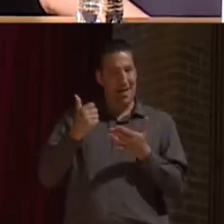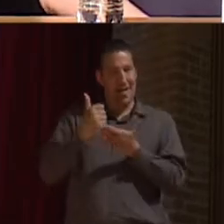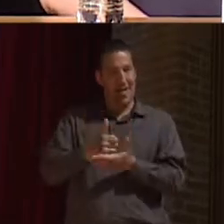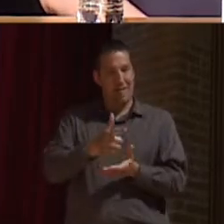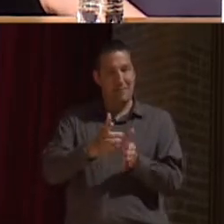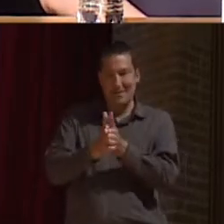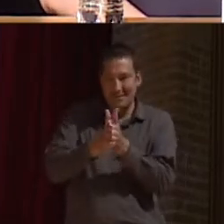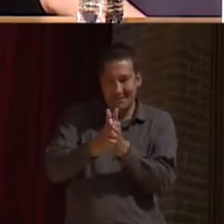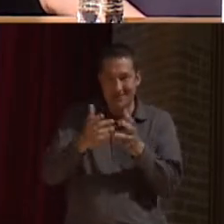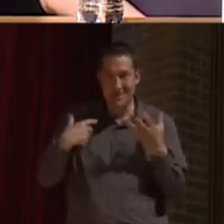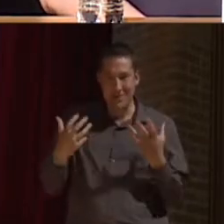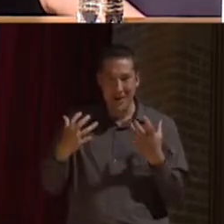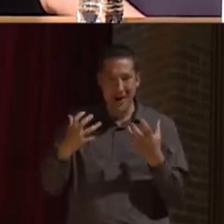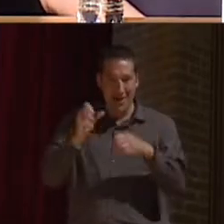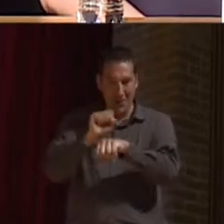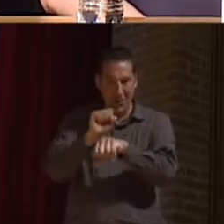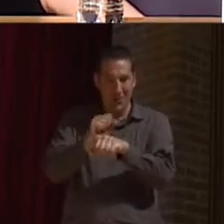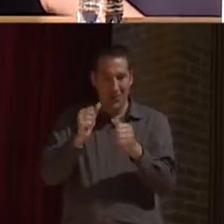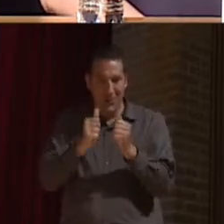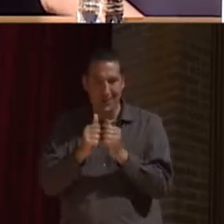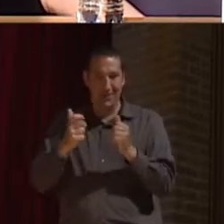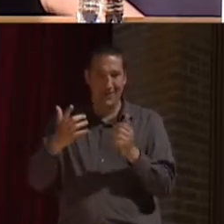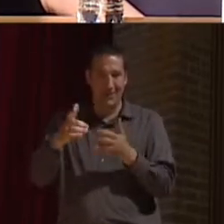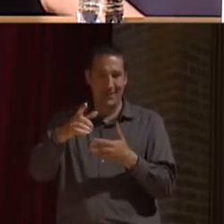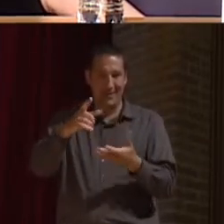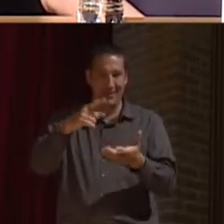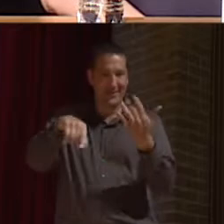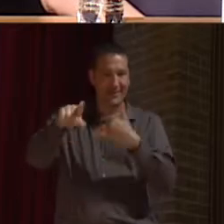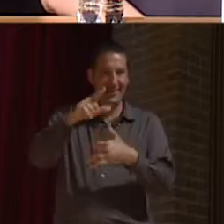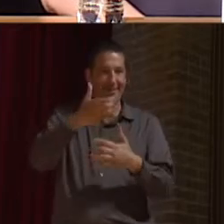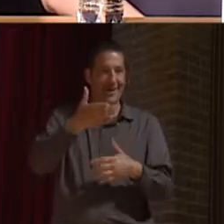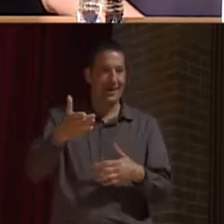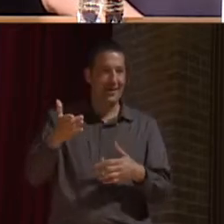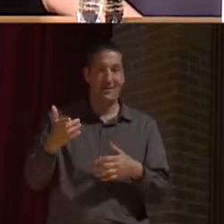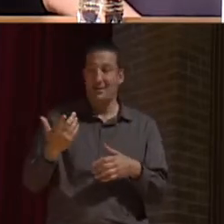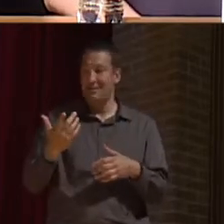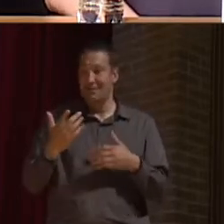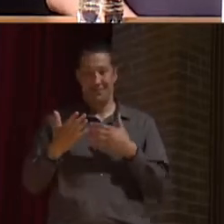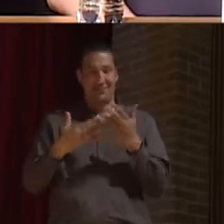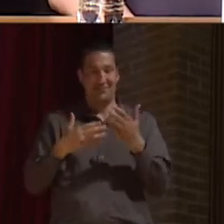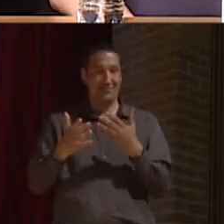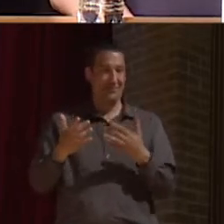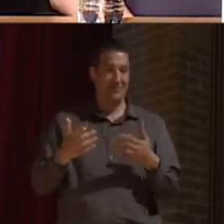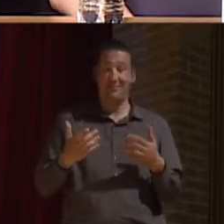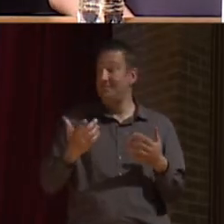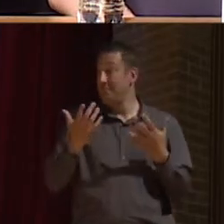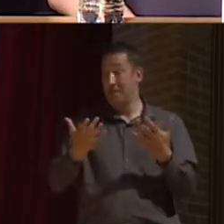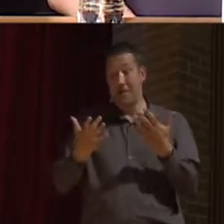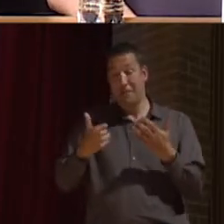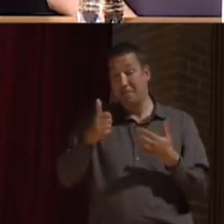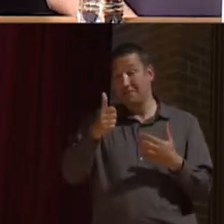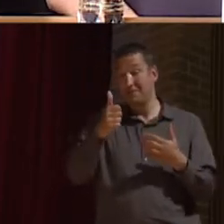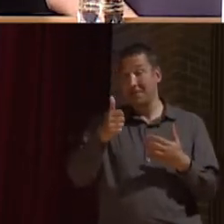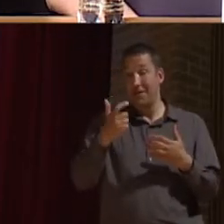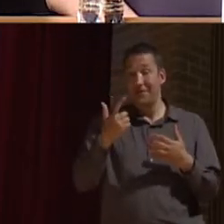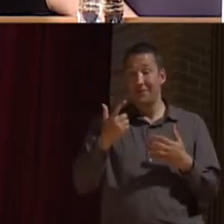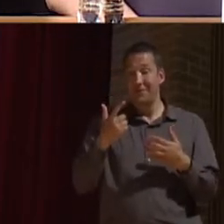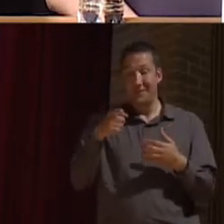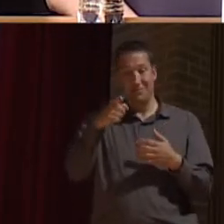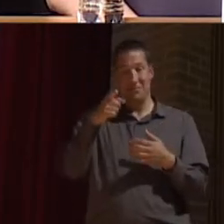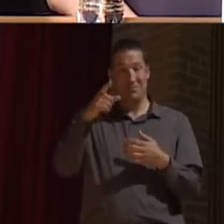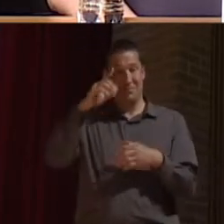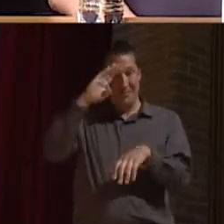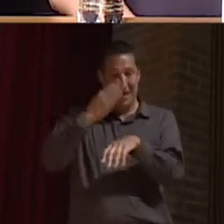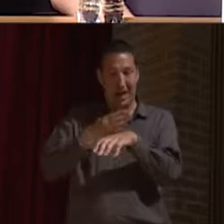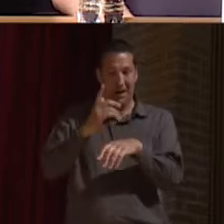him to want to go work with things that maybe people necessarily wouldn't want to do, but he liked just going in there, and he would talk to them. He'd